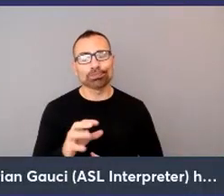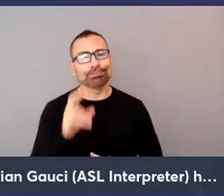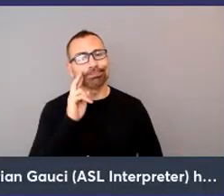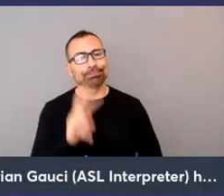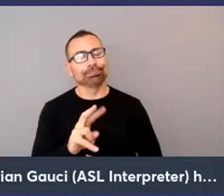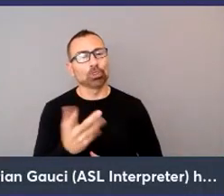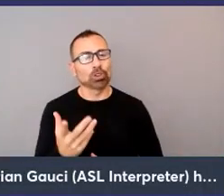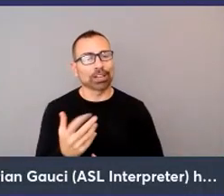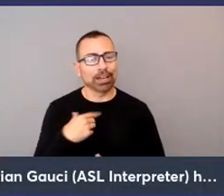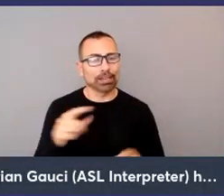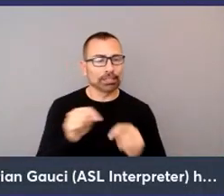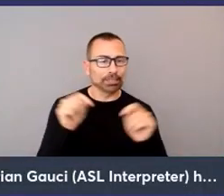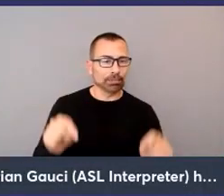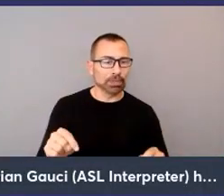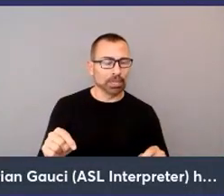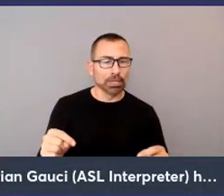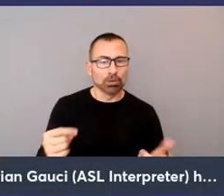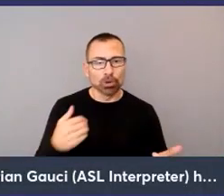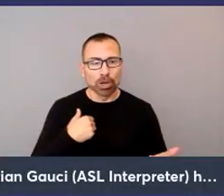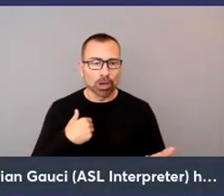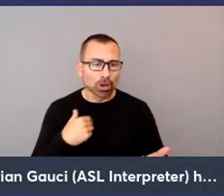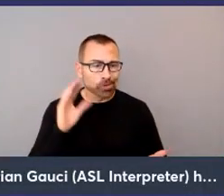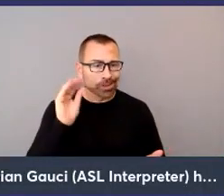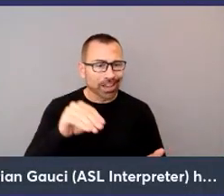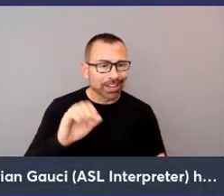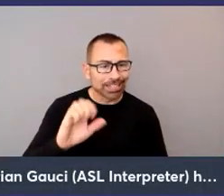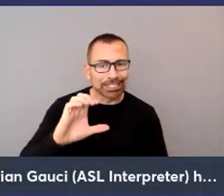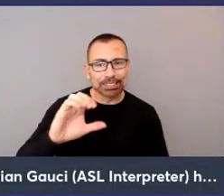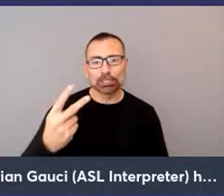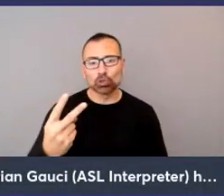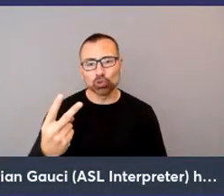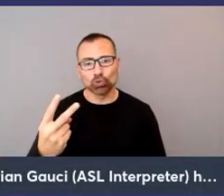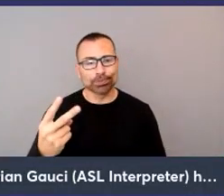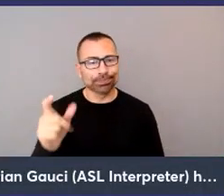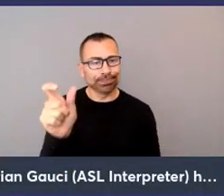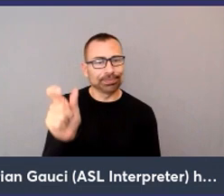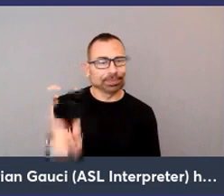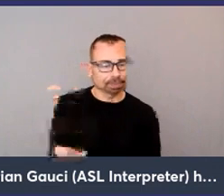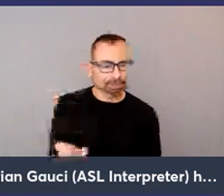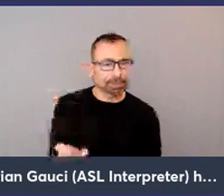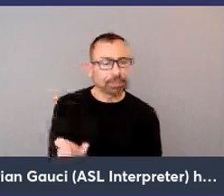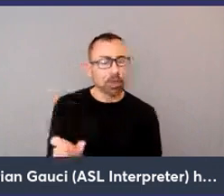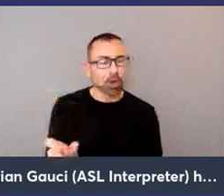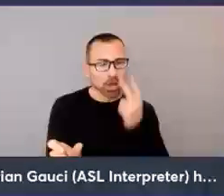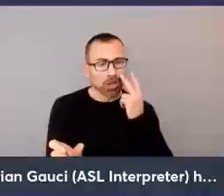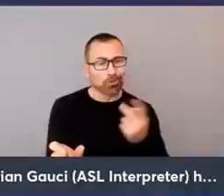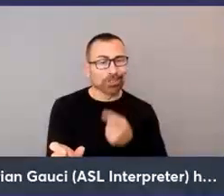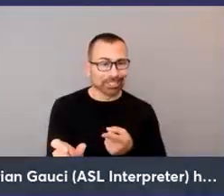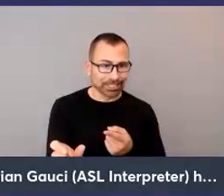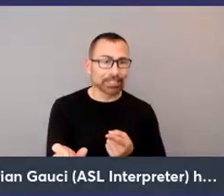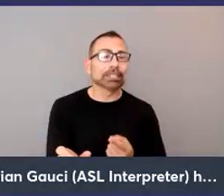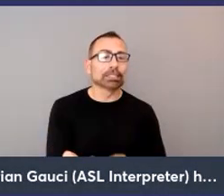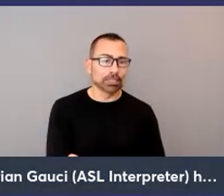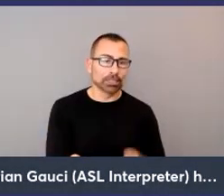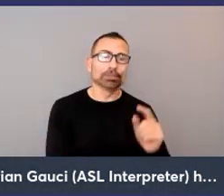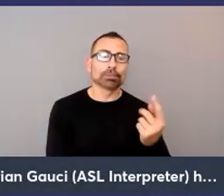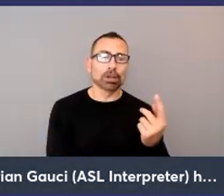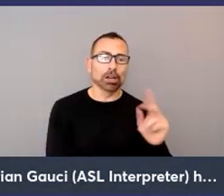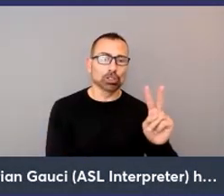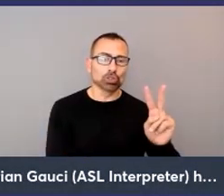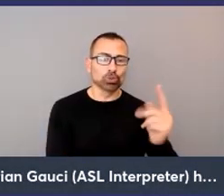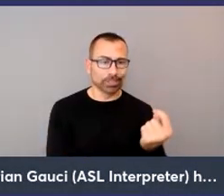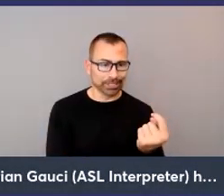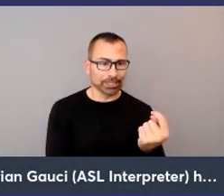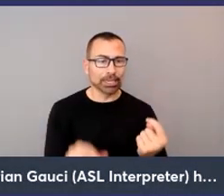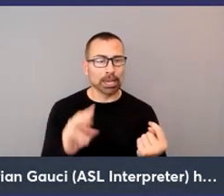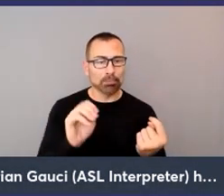a template where we just, you know, throw in an EC2 instance here, and we see that the instance type is indeed 2T micro, then when we